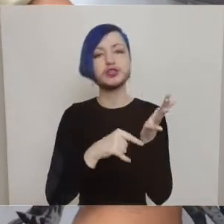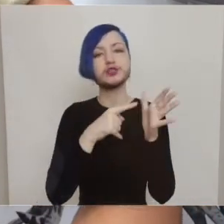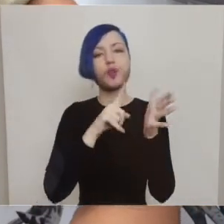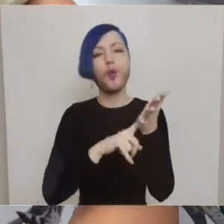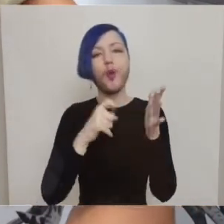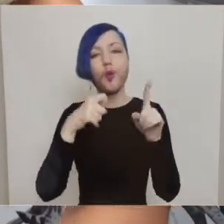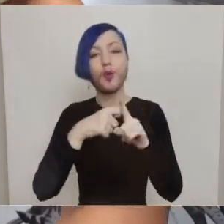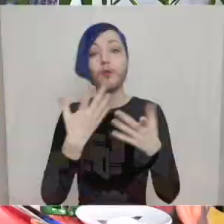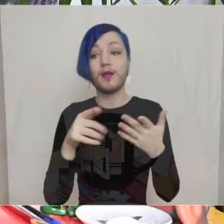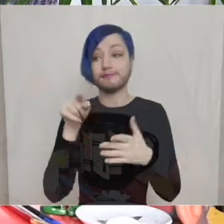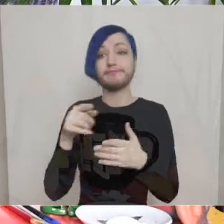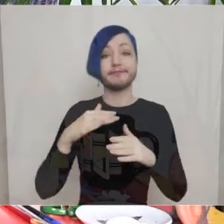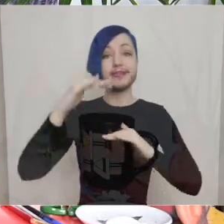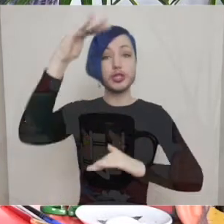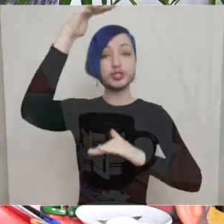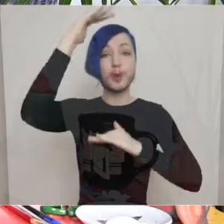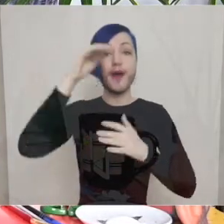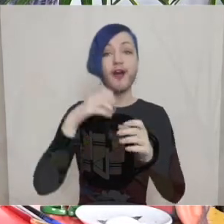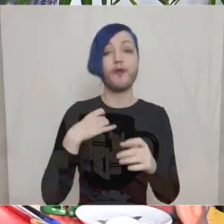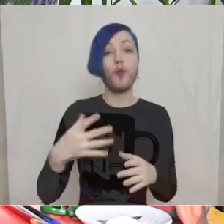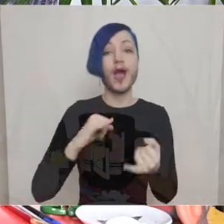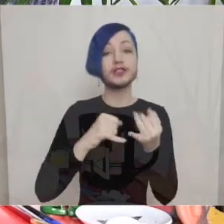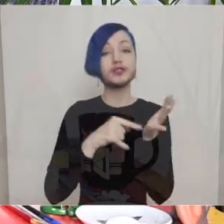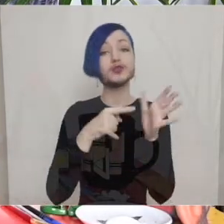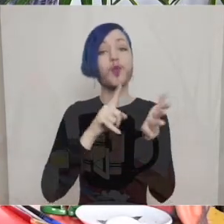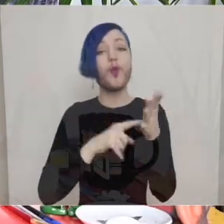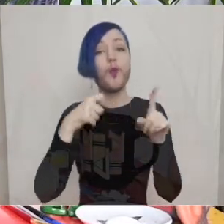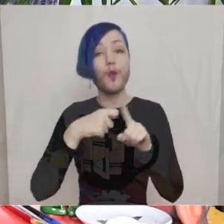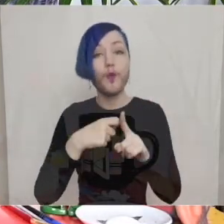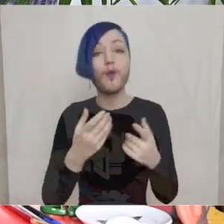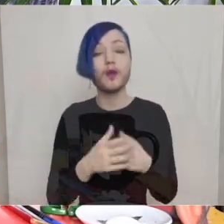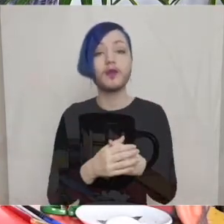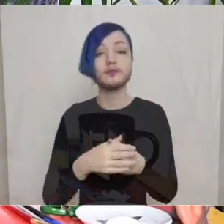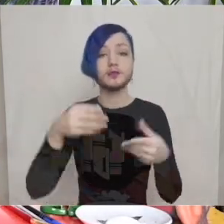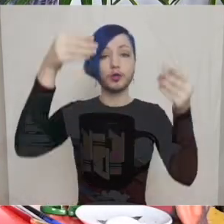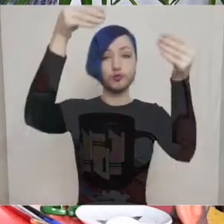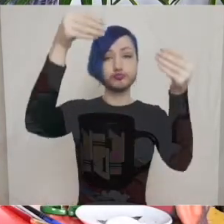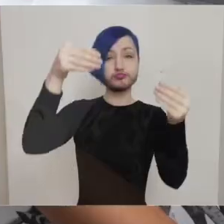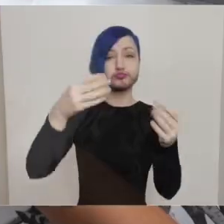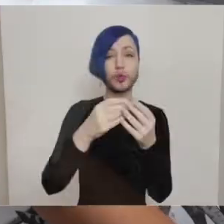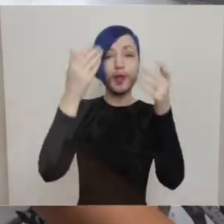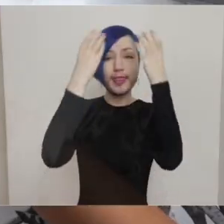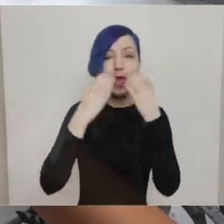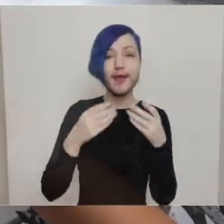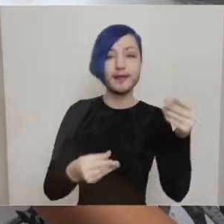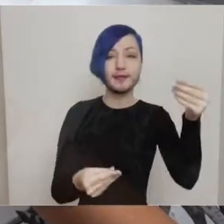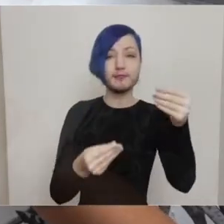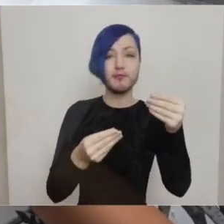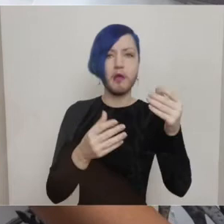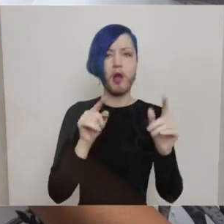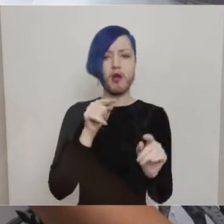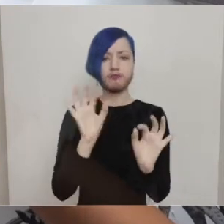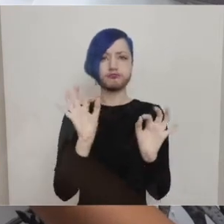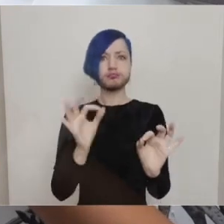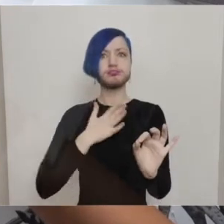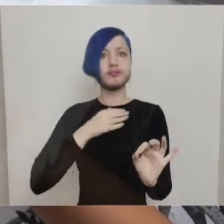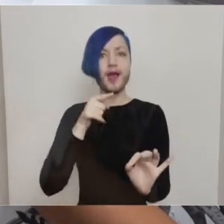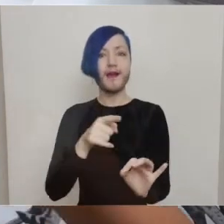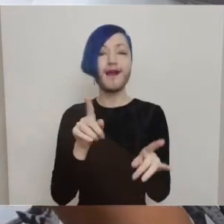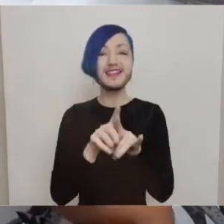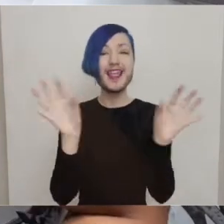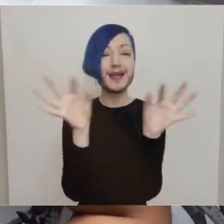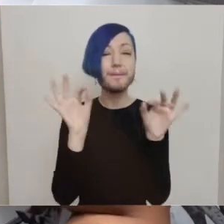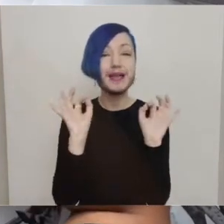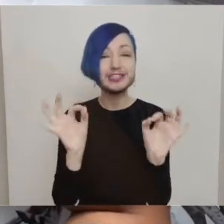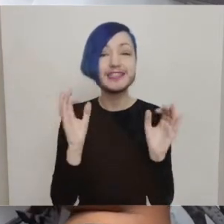of the white stork. And if we start to bring them together, that would work for me, because